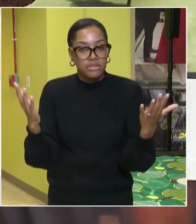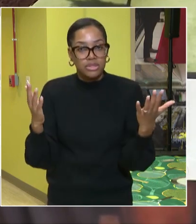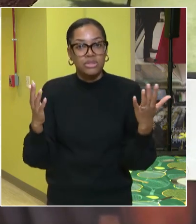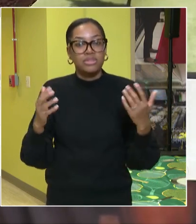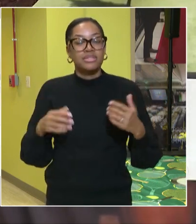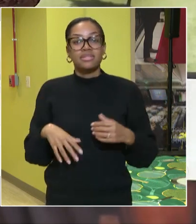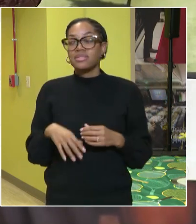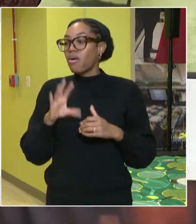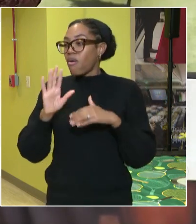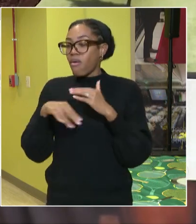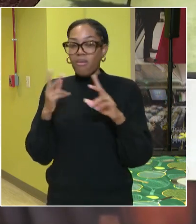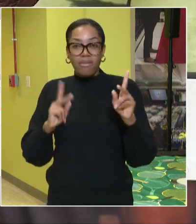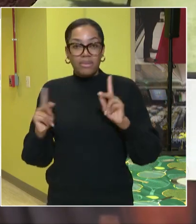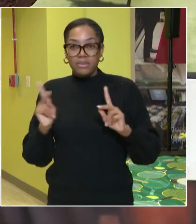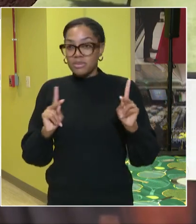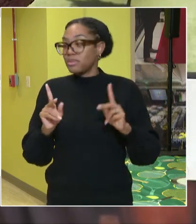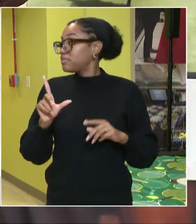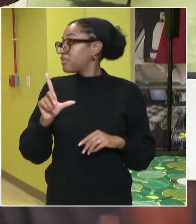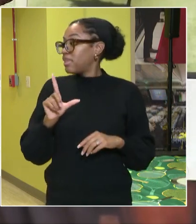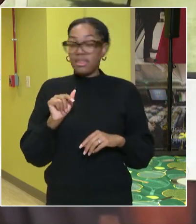Latita Falk,